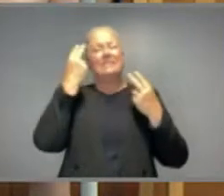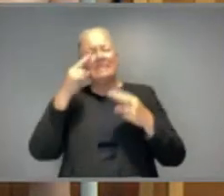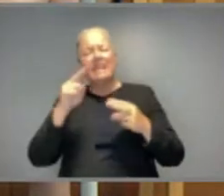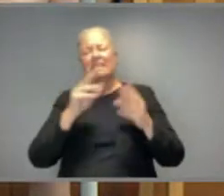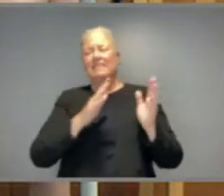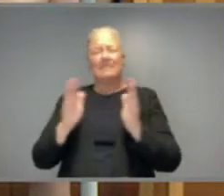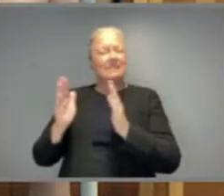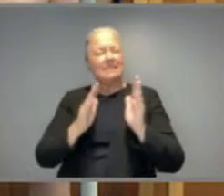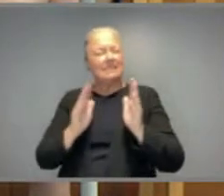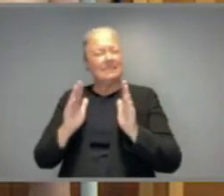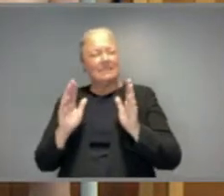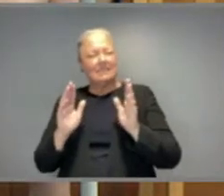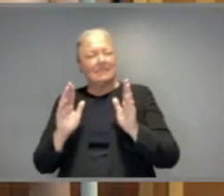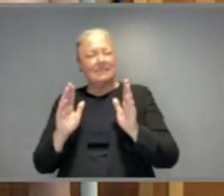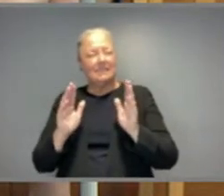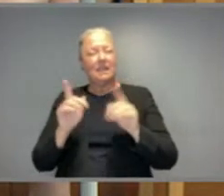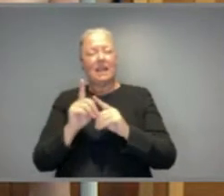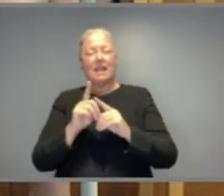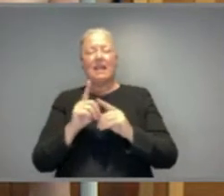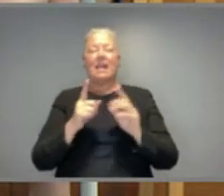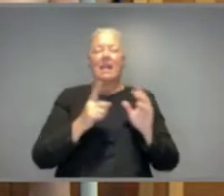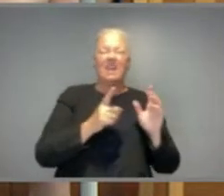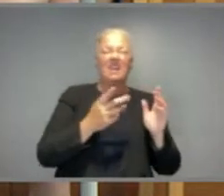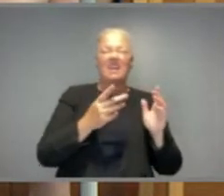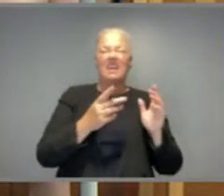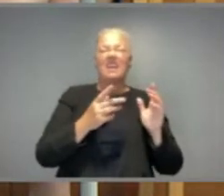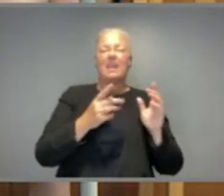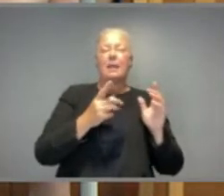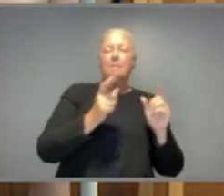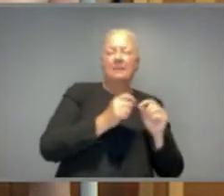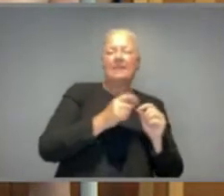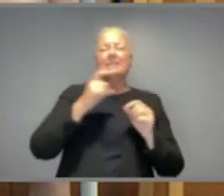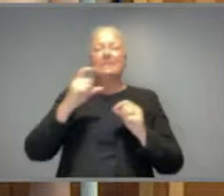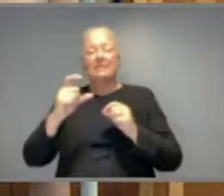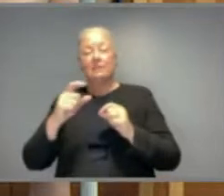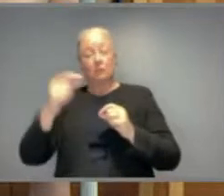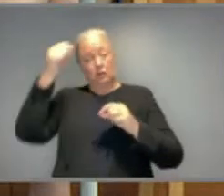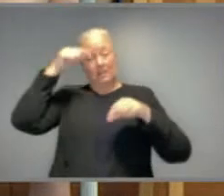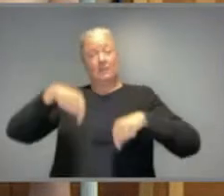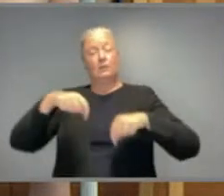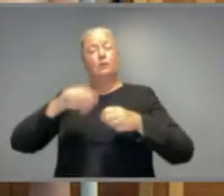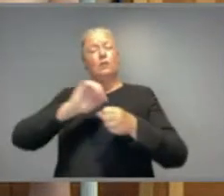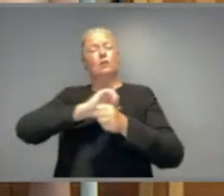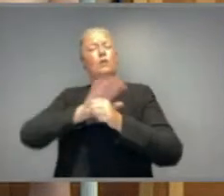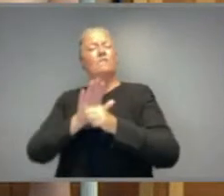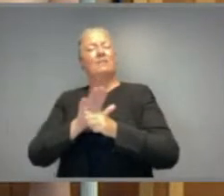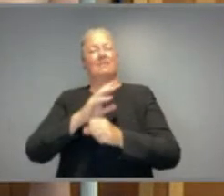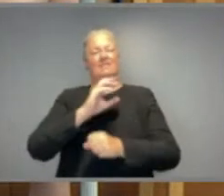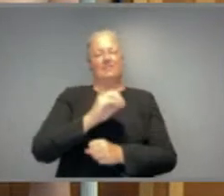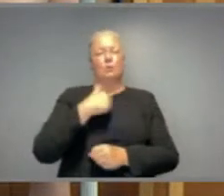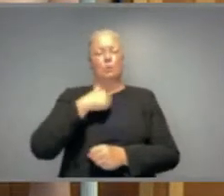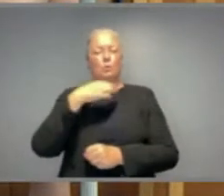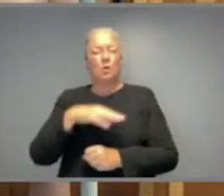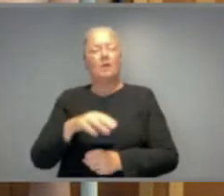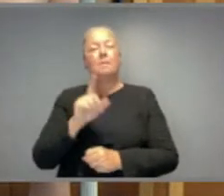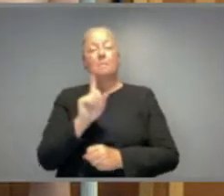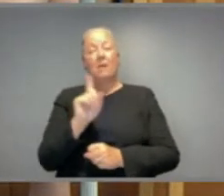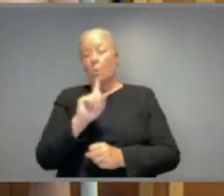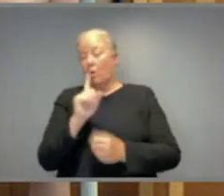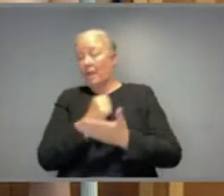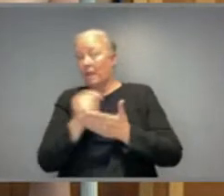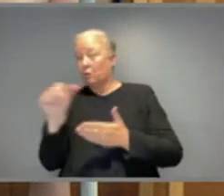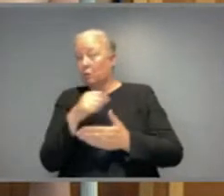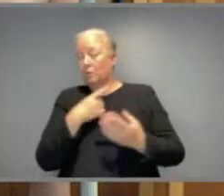and Phase C? I mean, Australians are used to COVID zero, essentially, at this point, but what numbers should we be preparing for